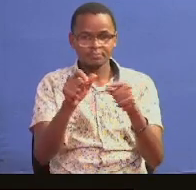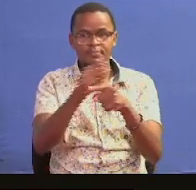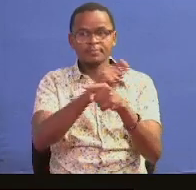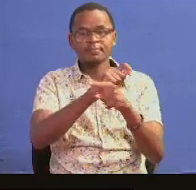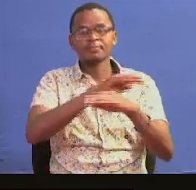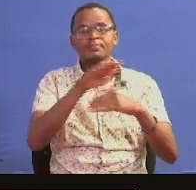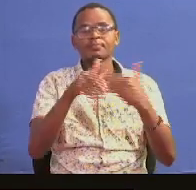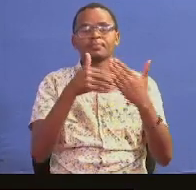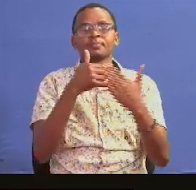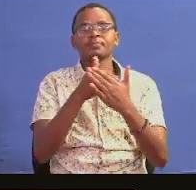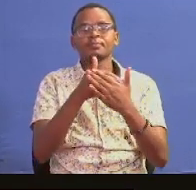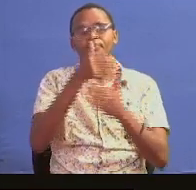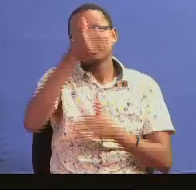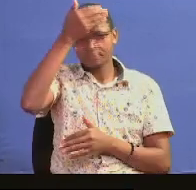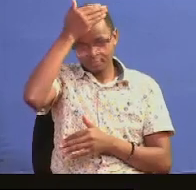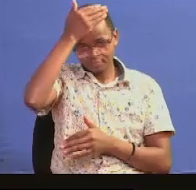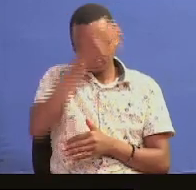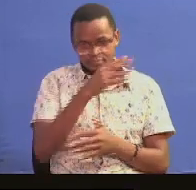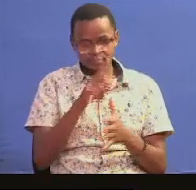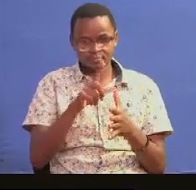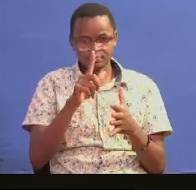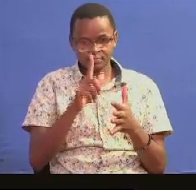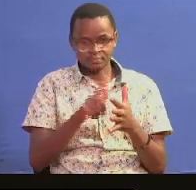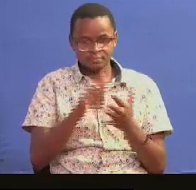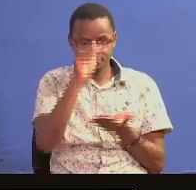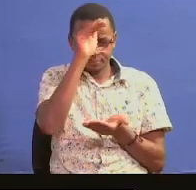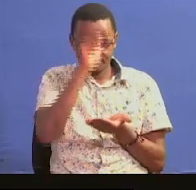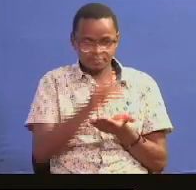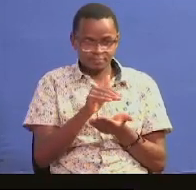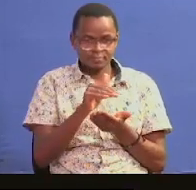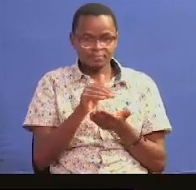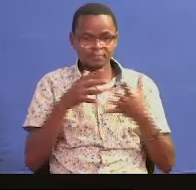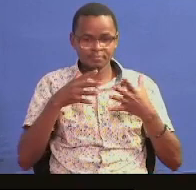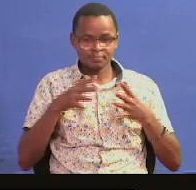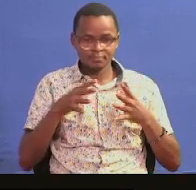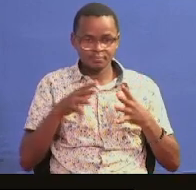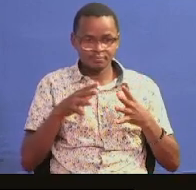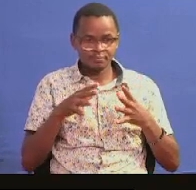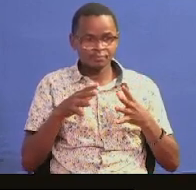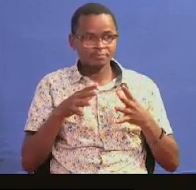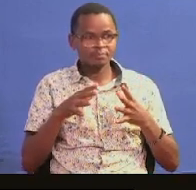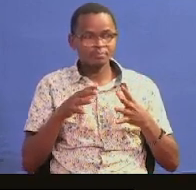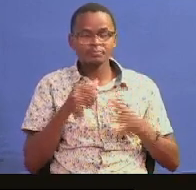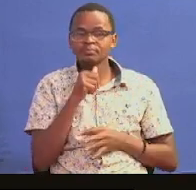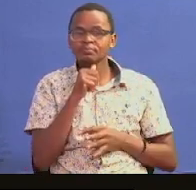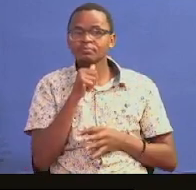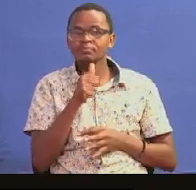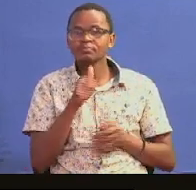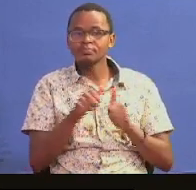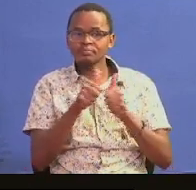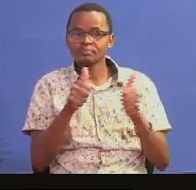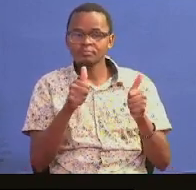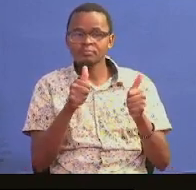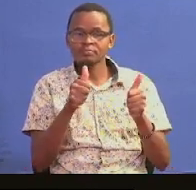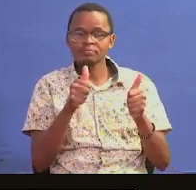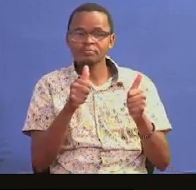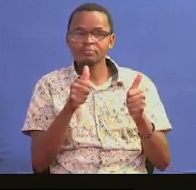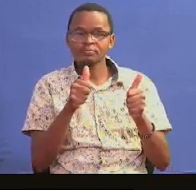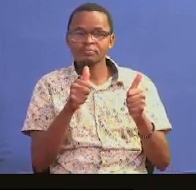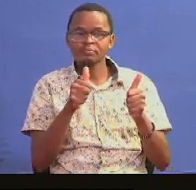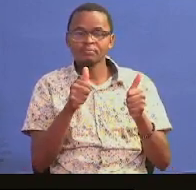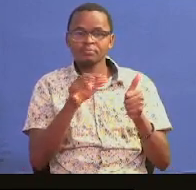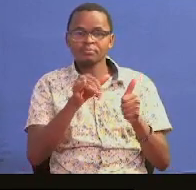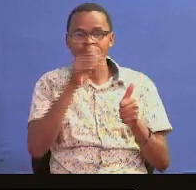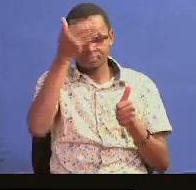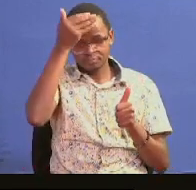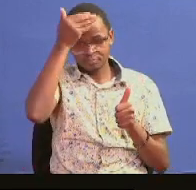continue training an all-rounded nurse, and then they decrease the number of people who are not well certified by the